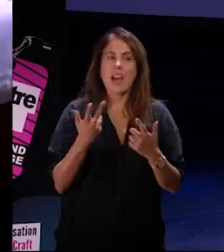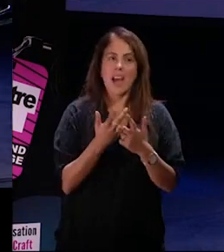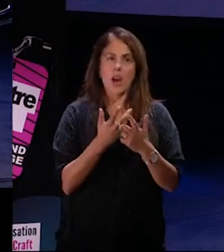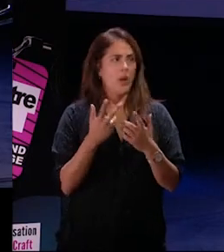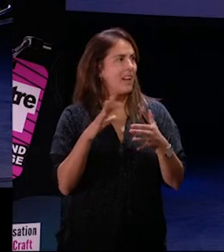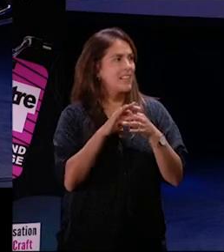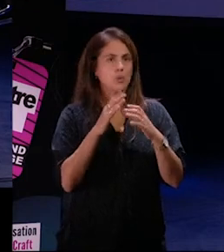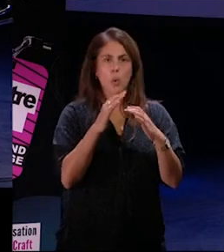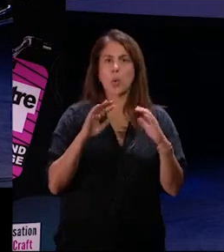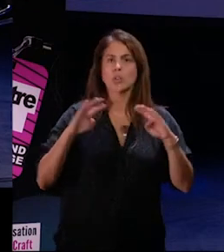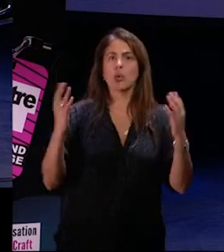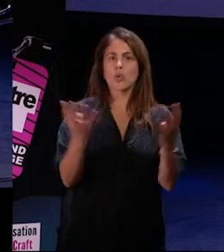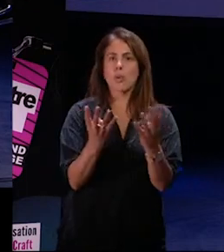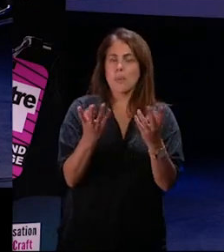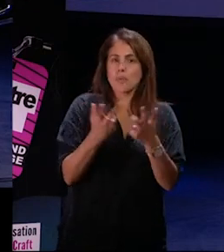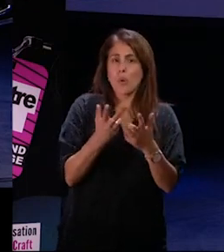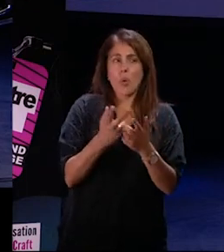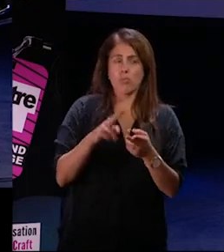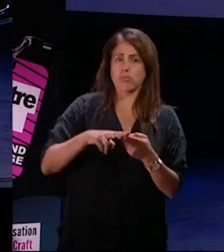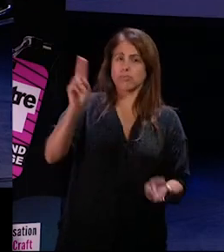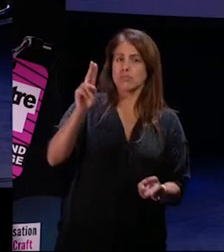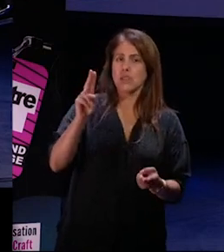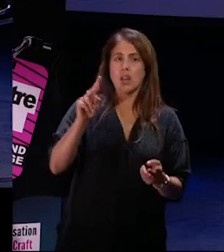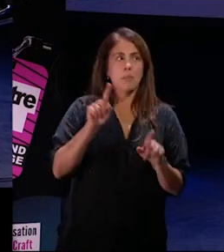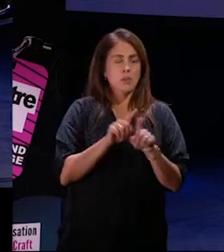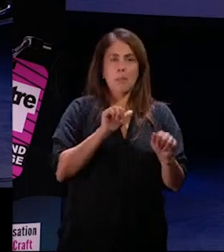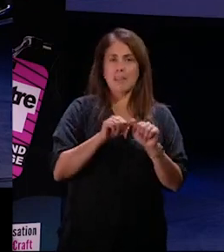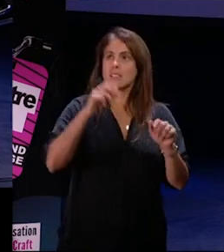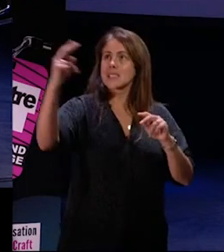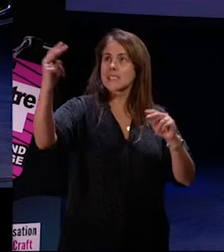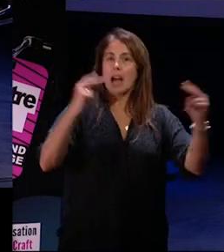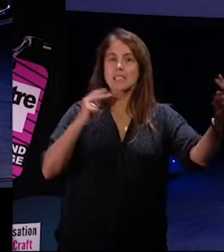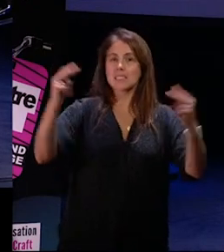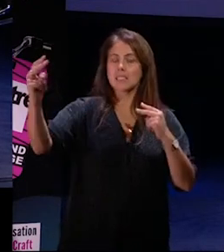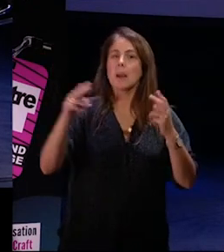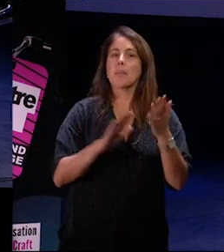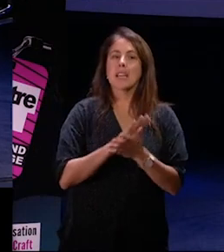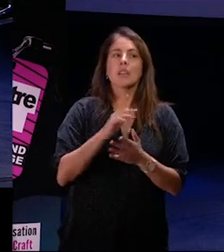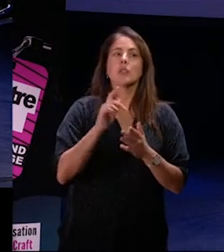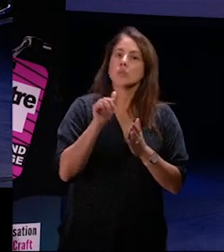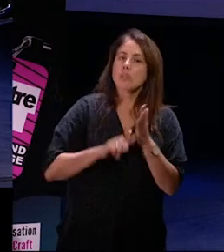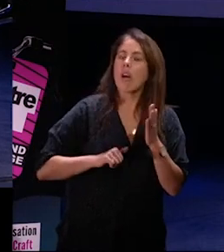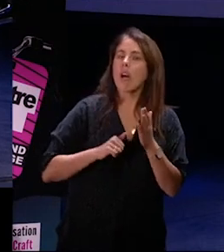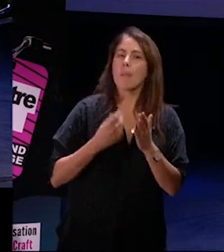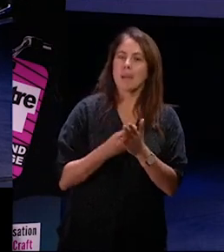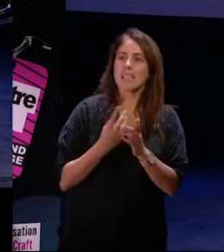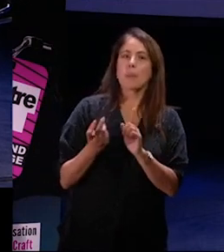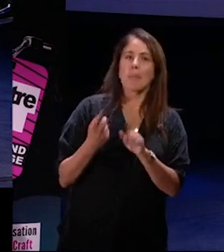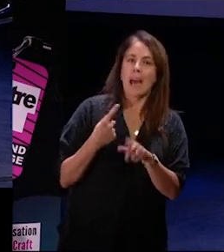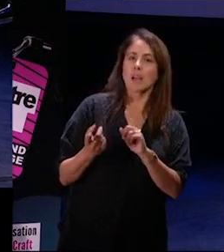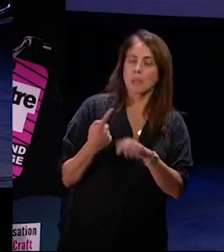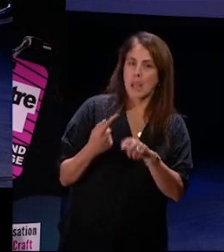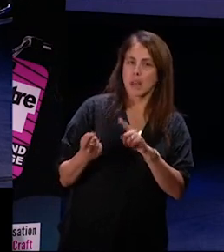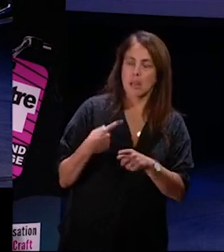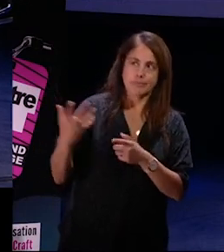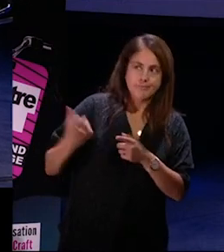auditorium or charge slightly higher for seats because people have got better sight lines, then that in the end starts recouping in all sorts of different ways. Or for